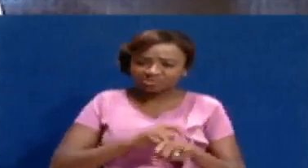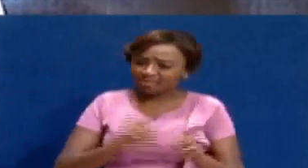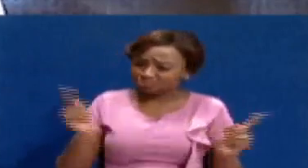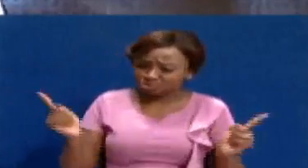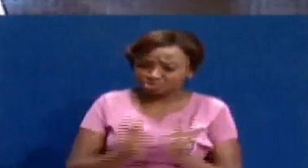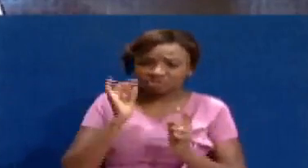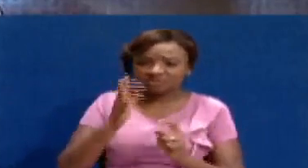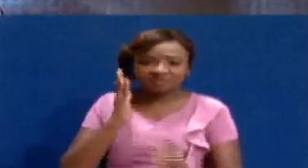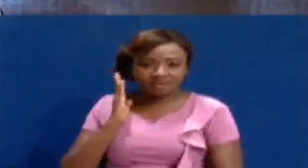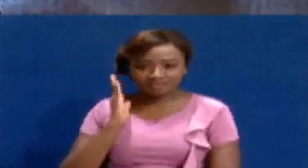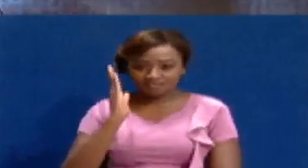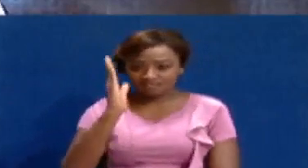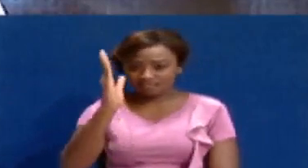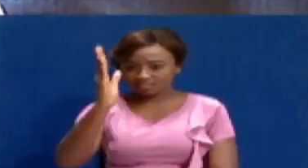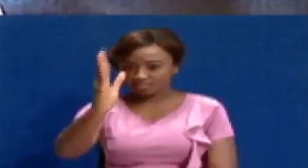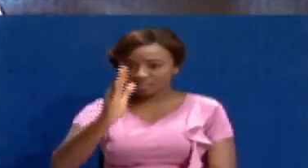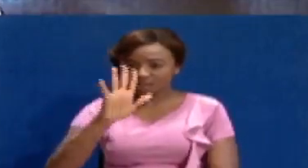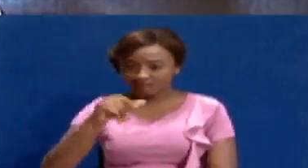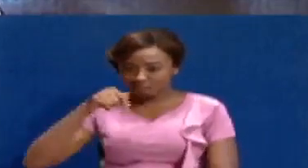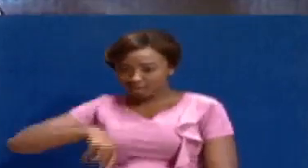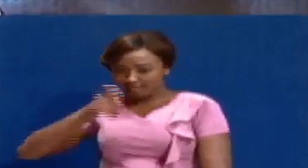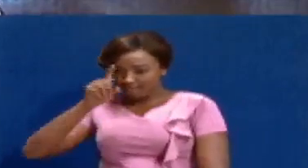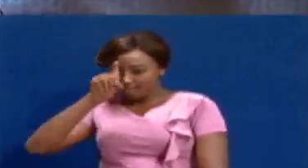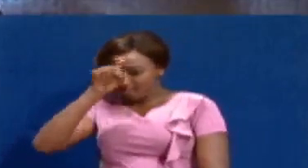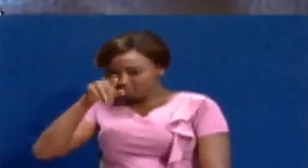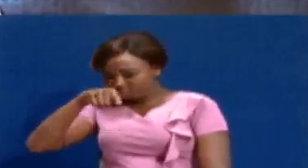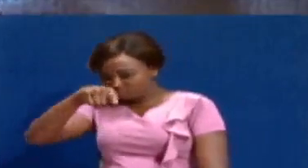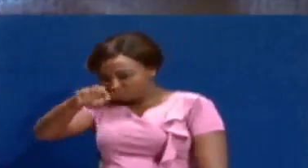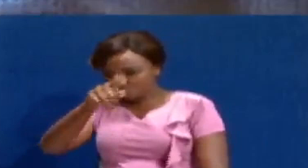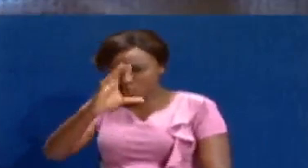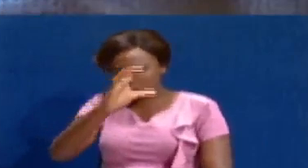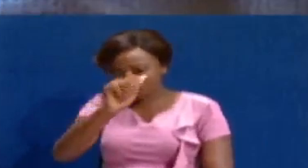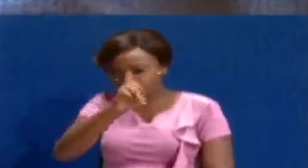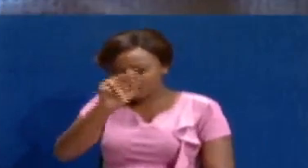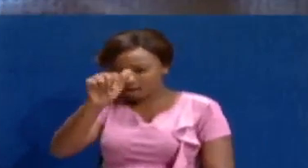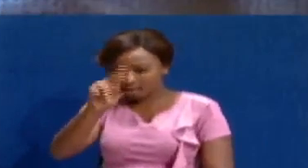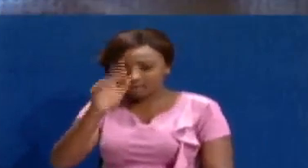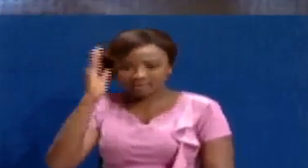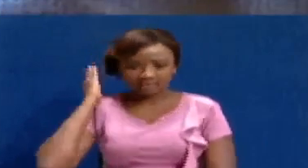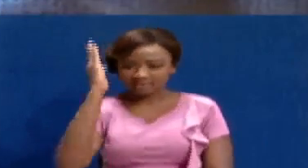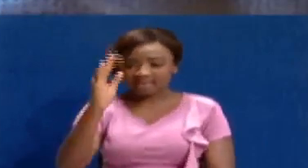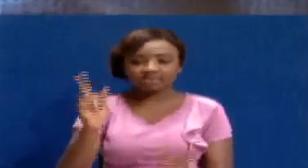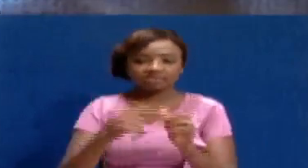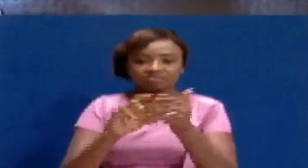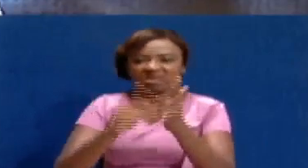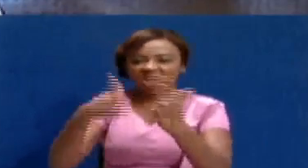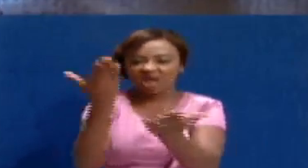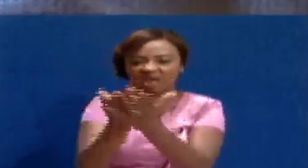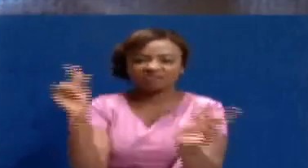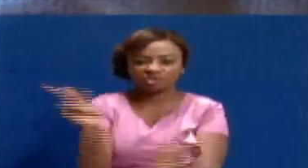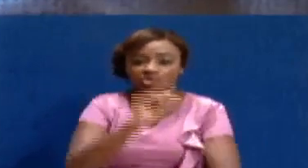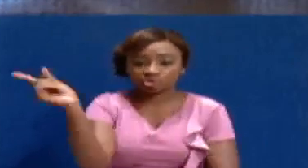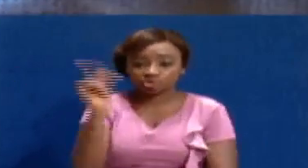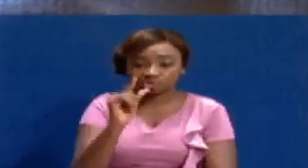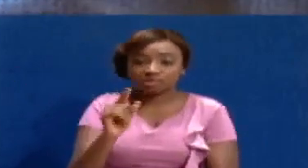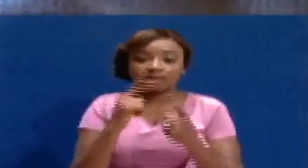they traveled in a straight line between Egypt and Canaan. And so tonight, I make a case for a straight line